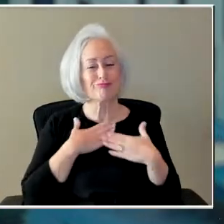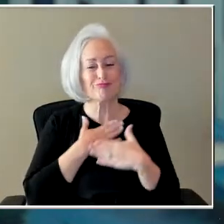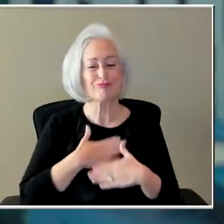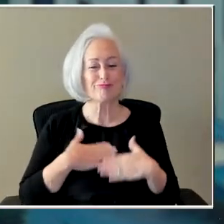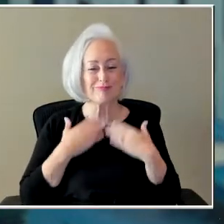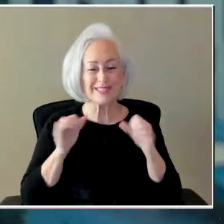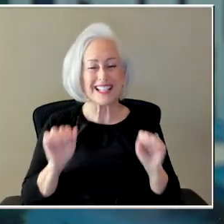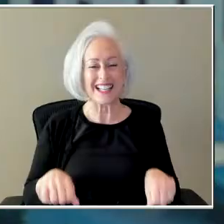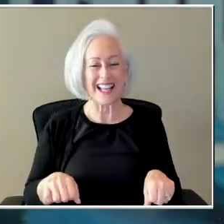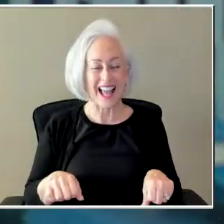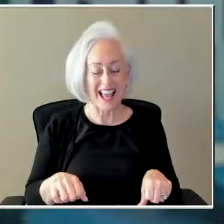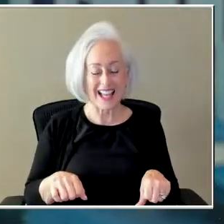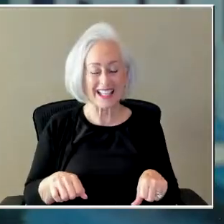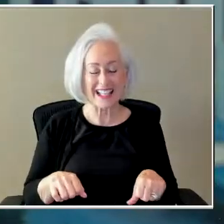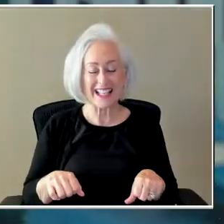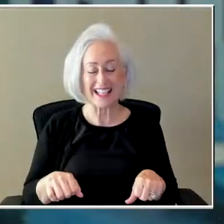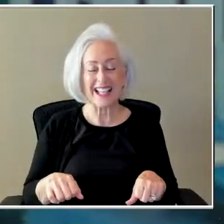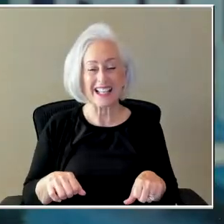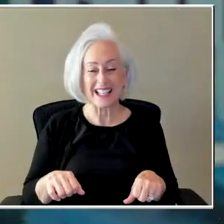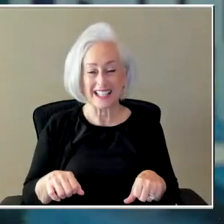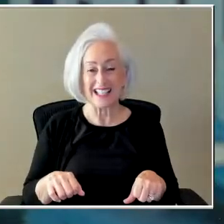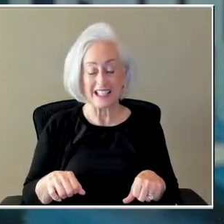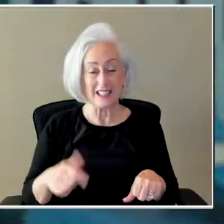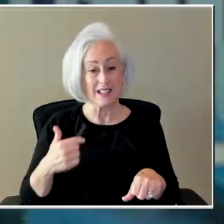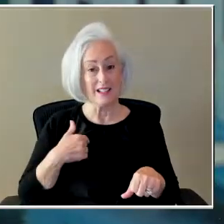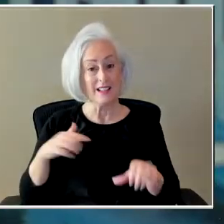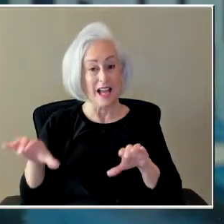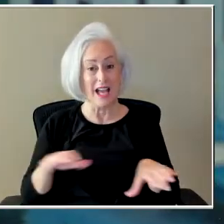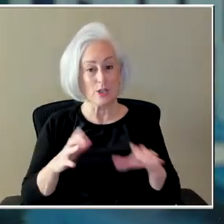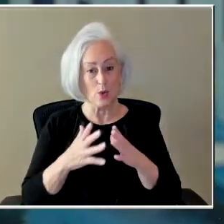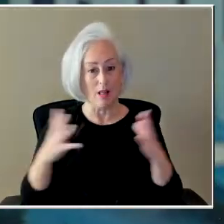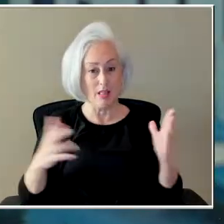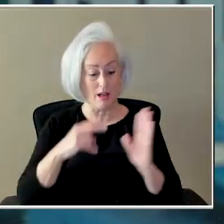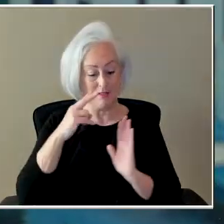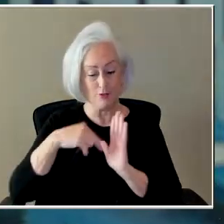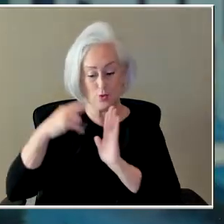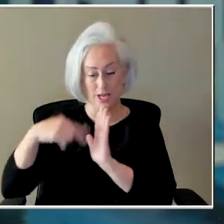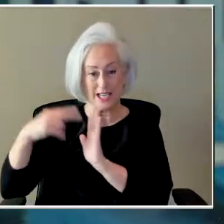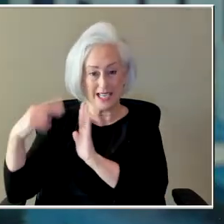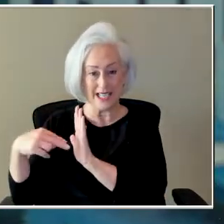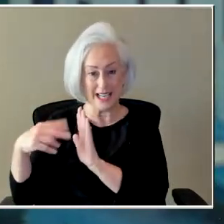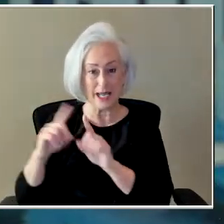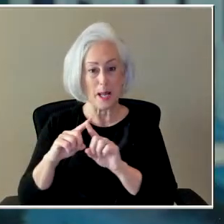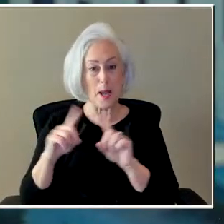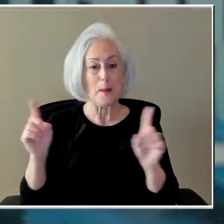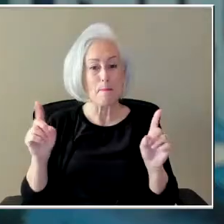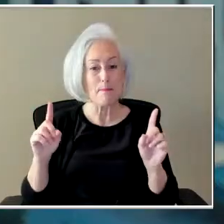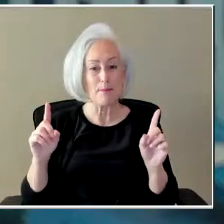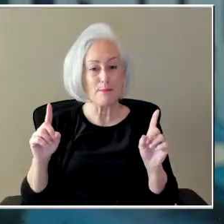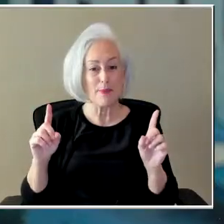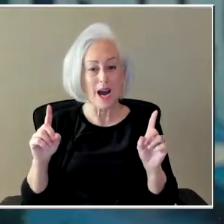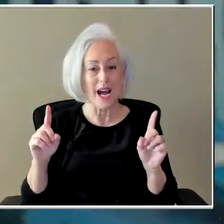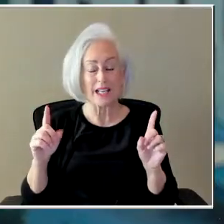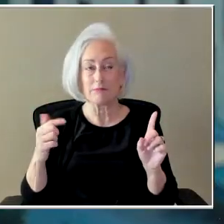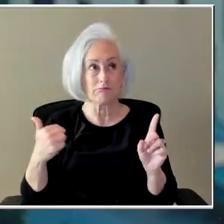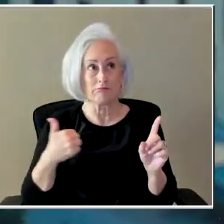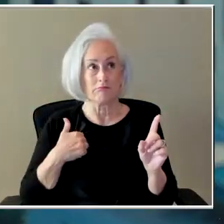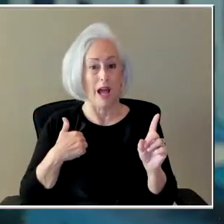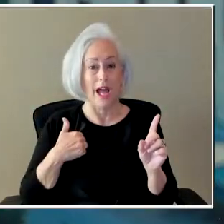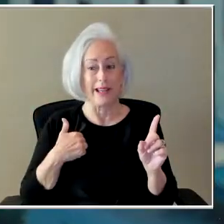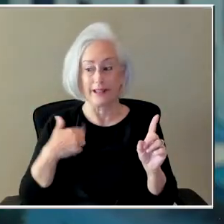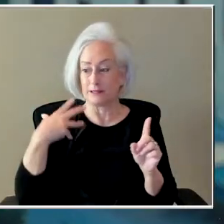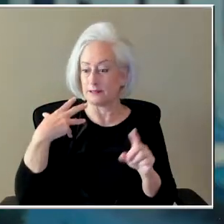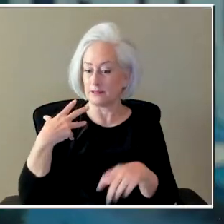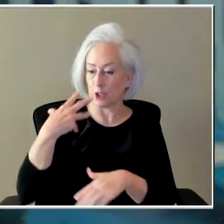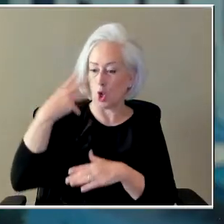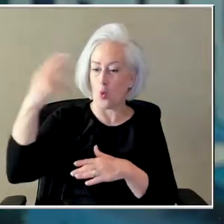also I do a lot of reading too, but I can just go out and sit on